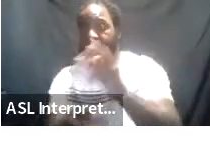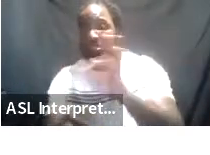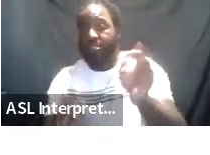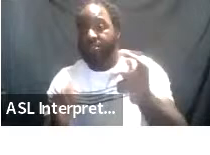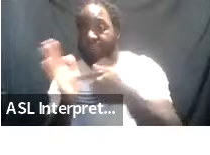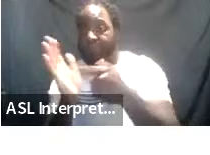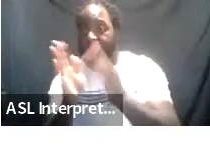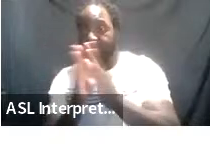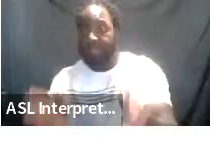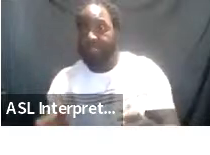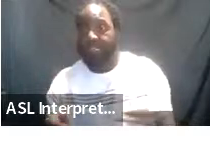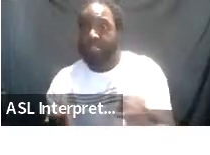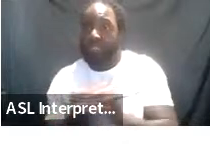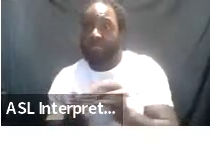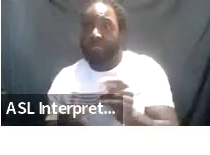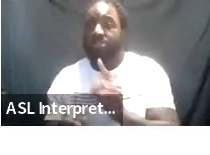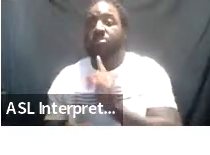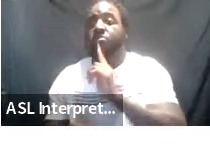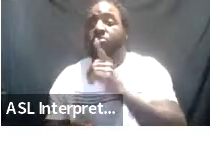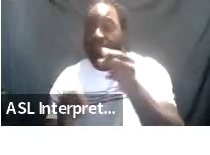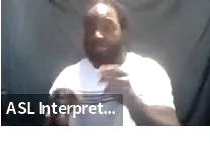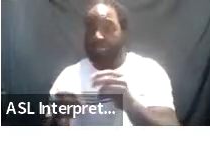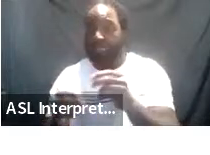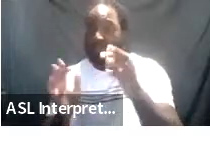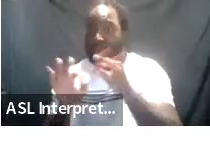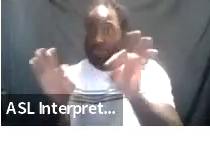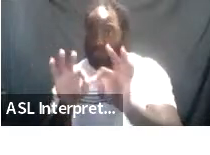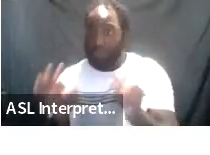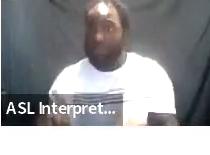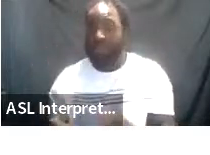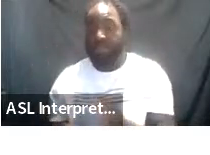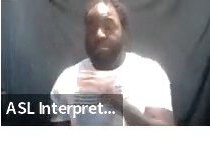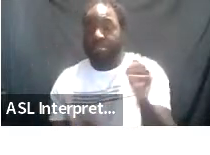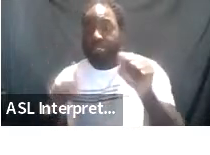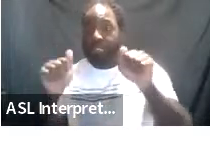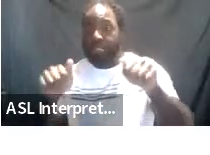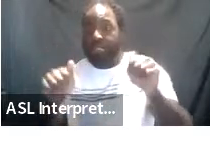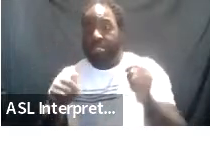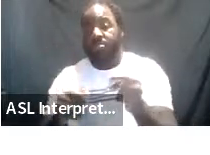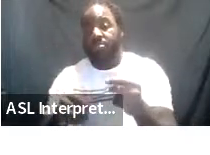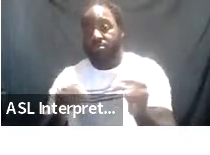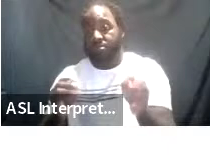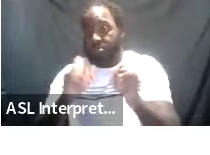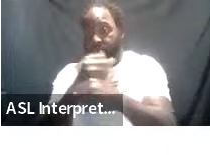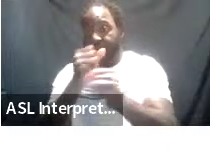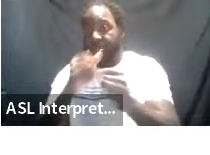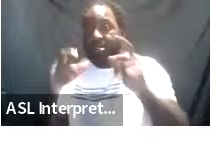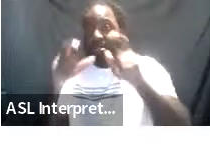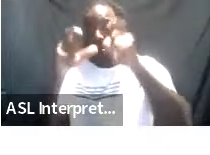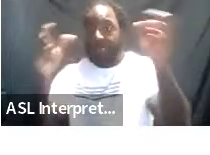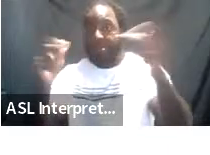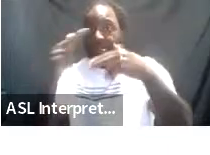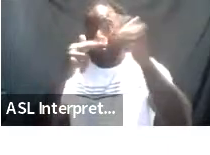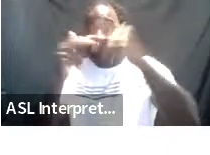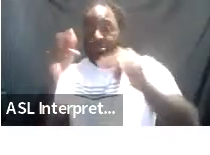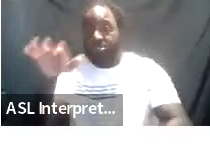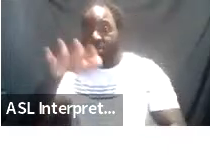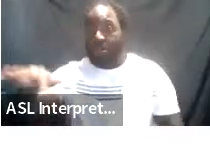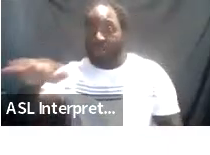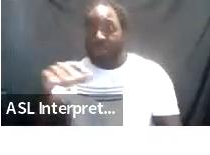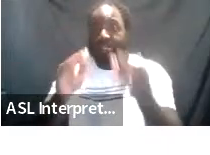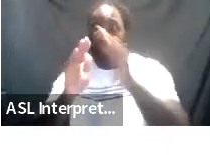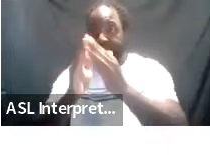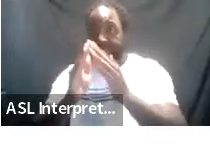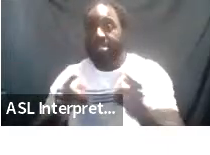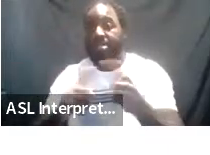housing, that would be really meaningful. It would enable a little bit bigger buildings on sites around the city, but the